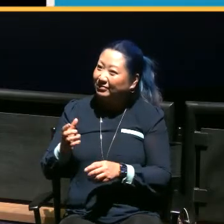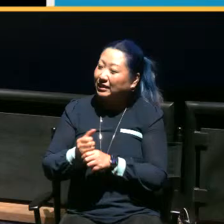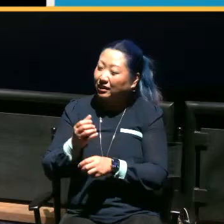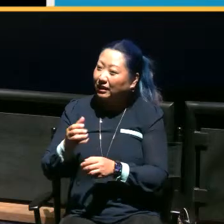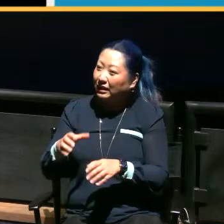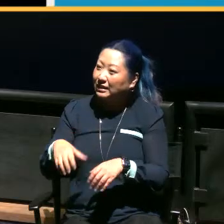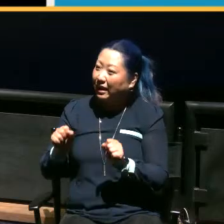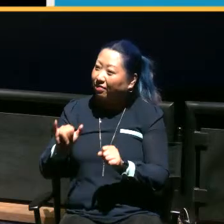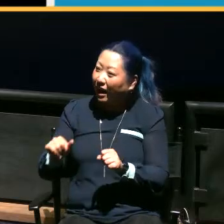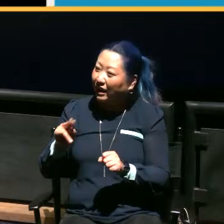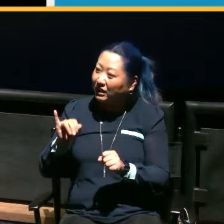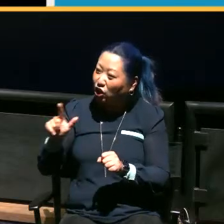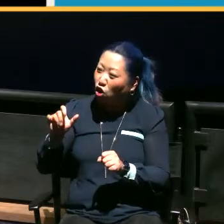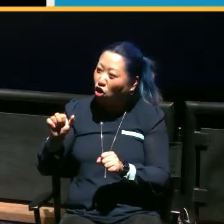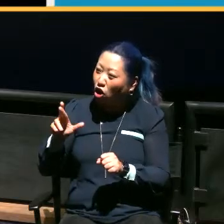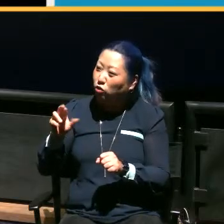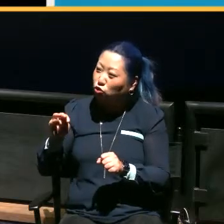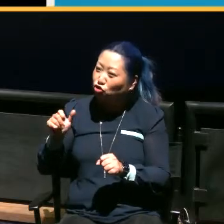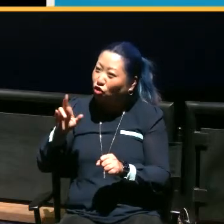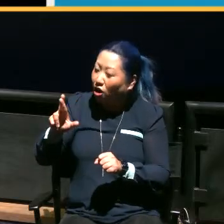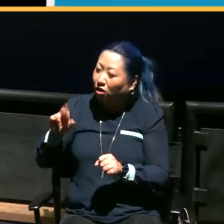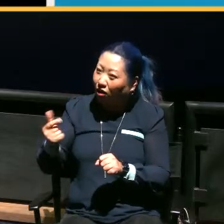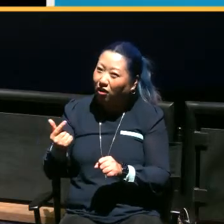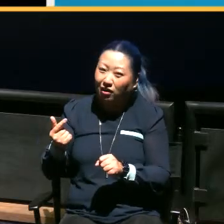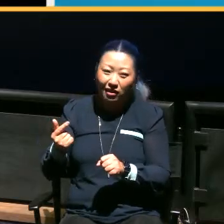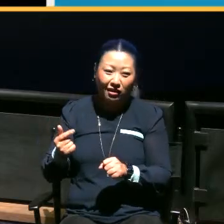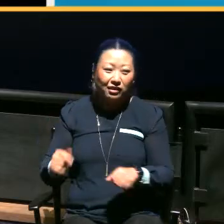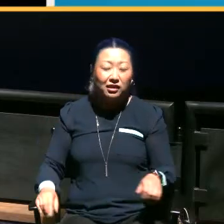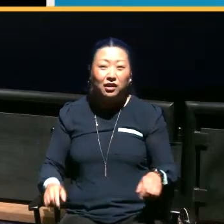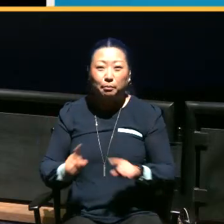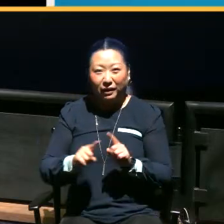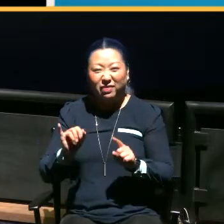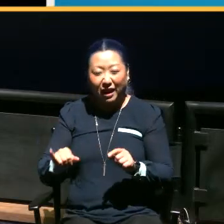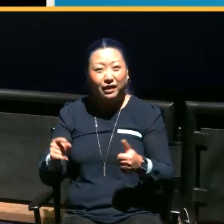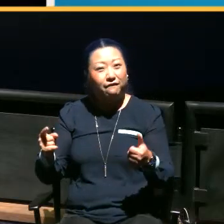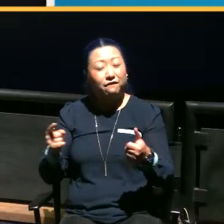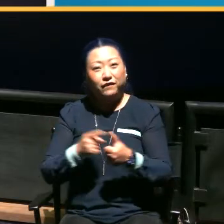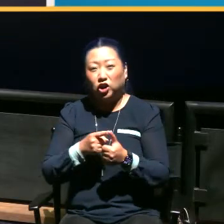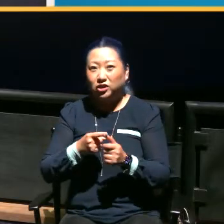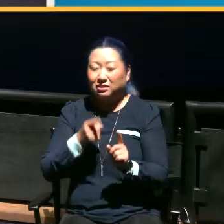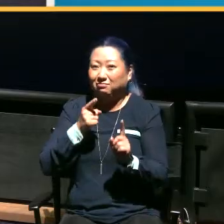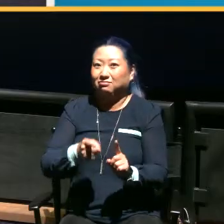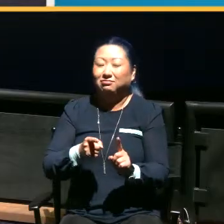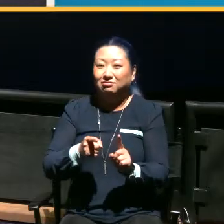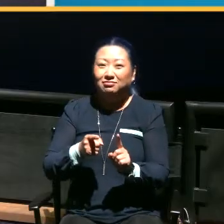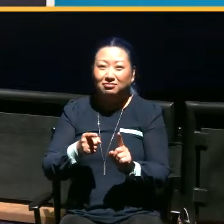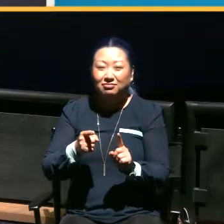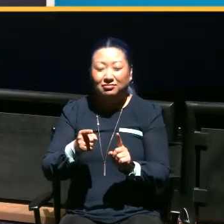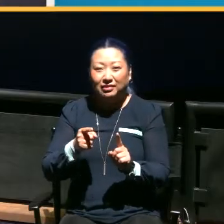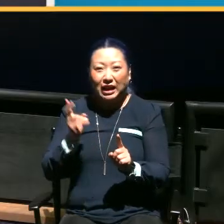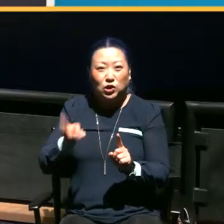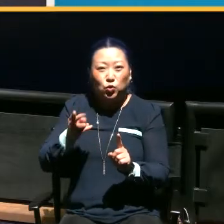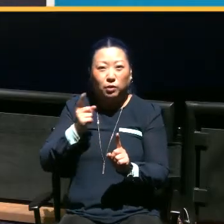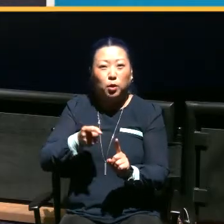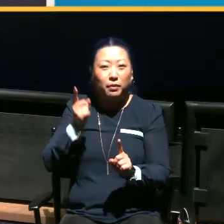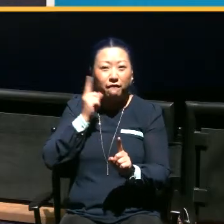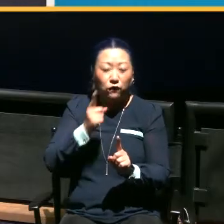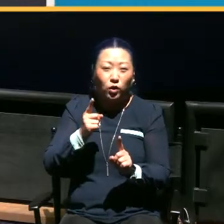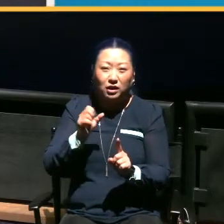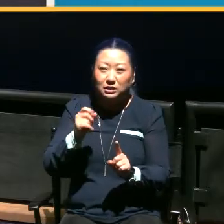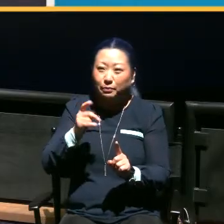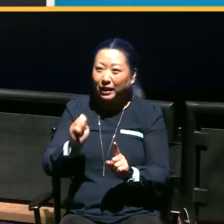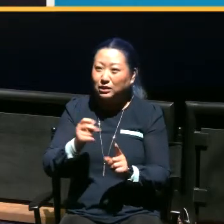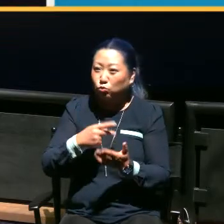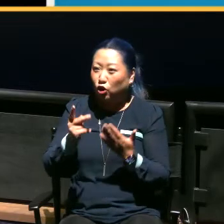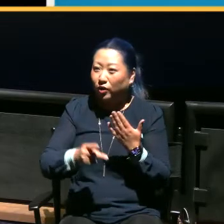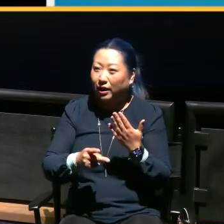Very historic moment. This is a space history lecture, by the way. So this is a very historic moment in the space program. Okay, that's